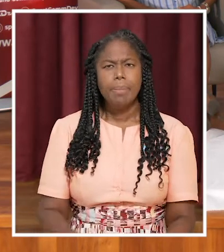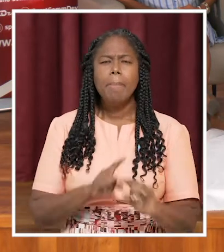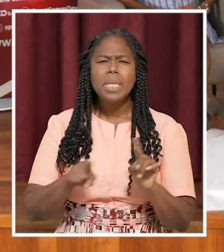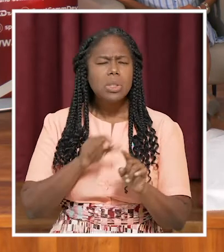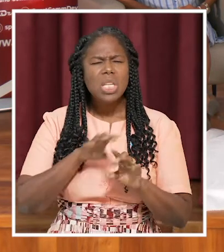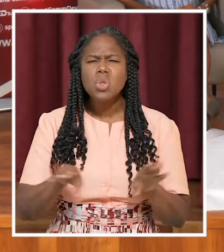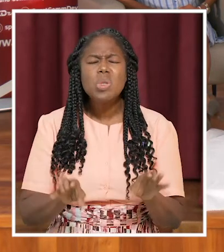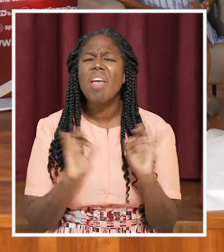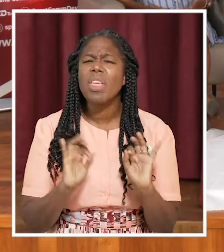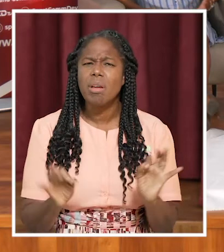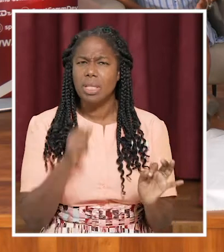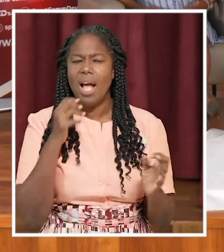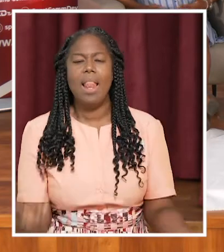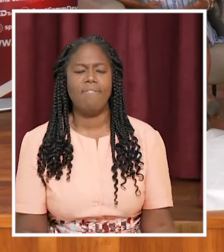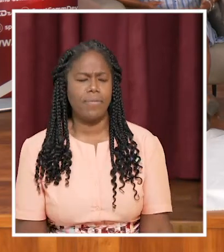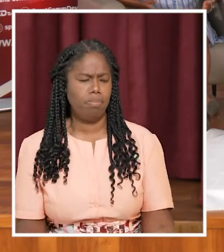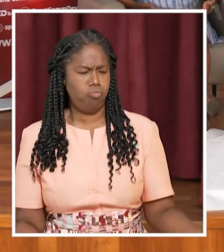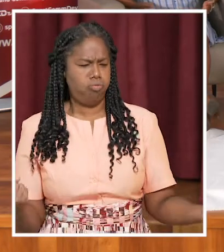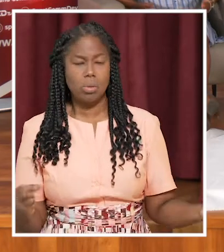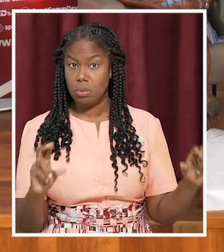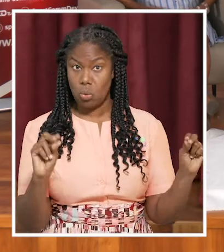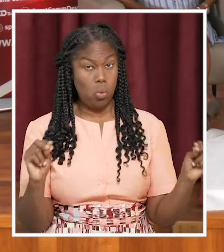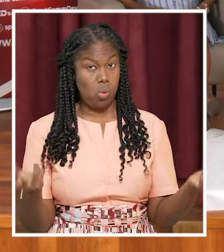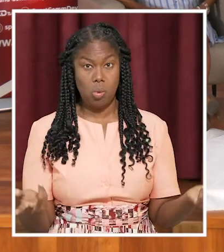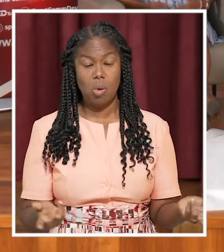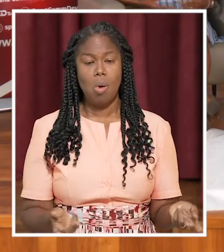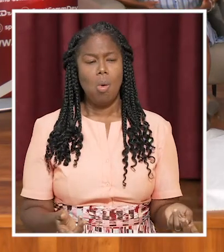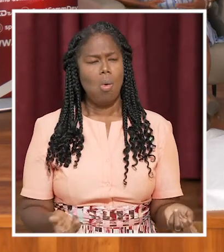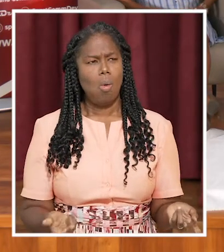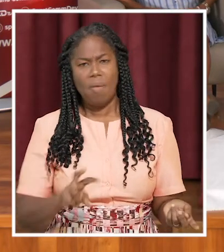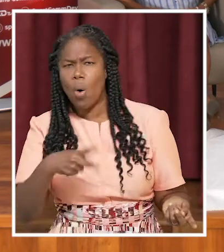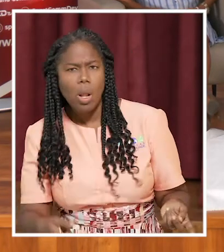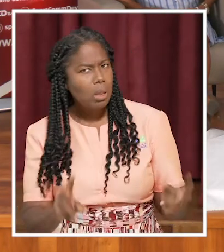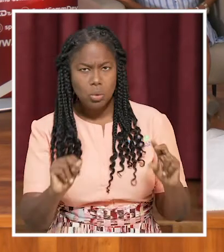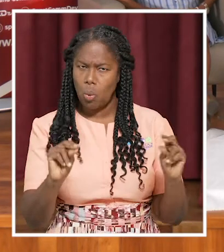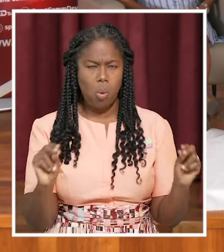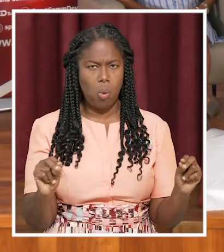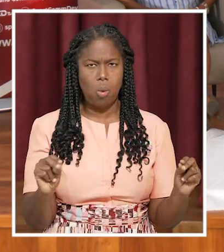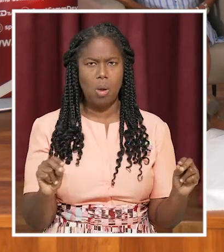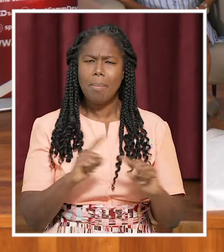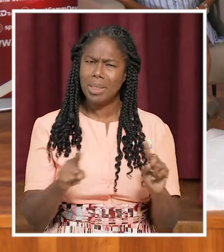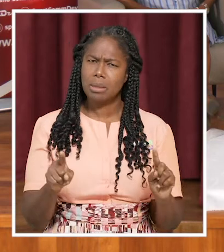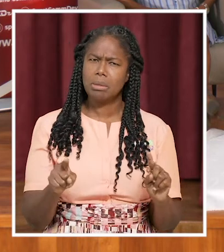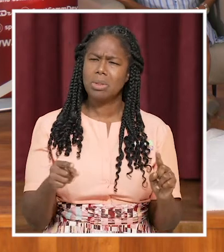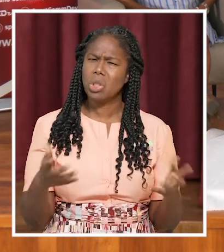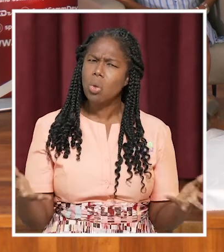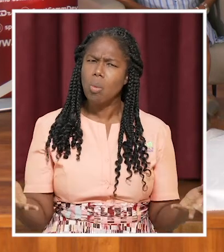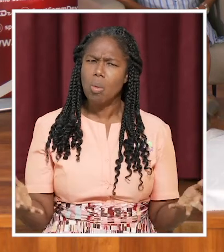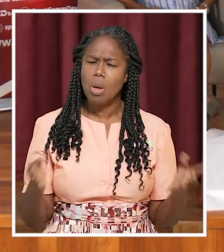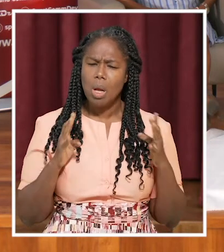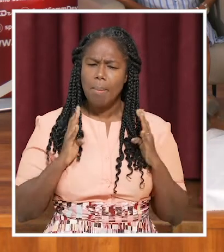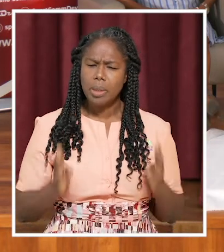just don't want to do, you just can't put, have you ever felt where you just can't get up? You can't put one foot in front of the other, or to do it is